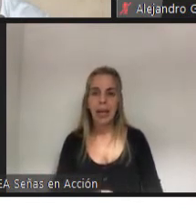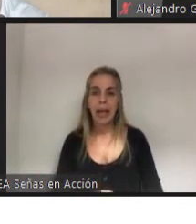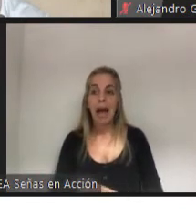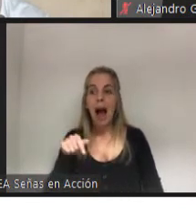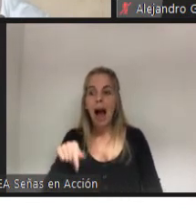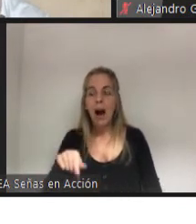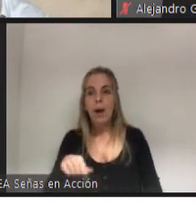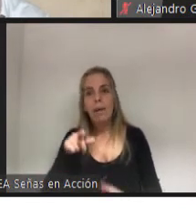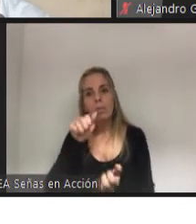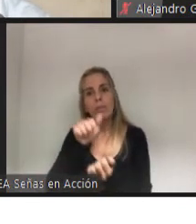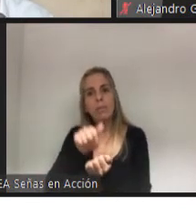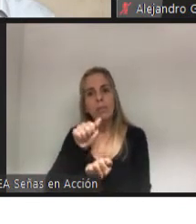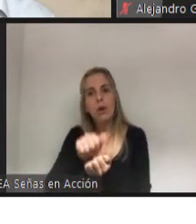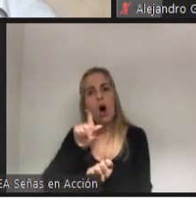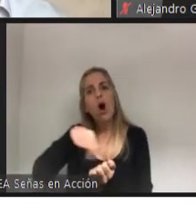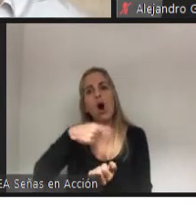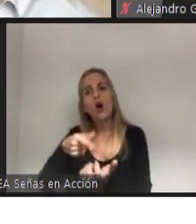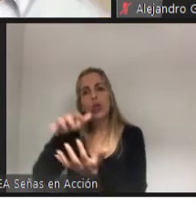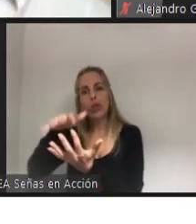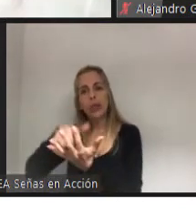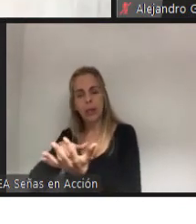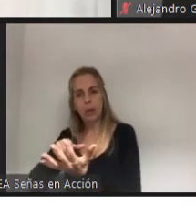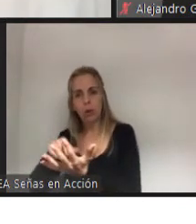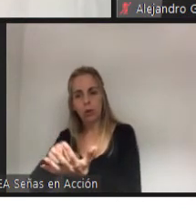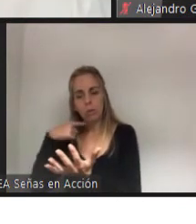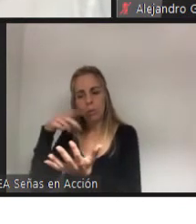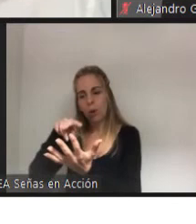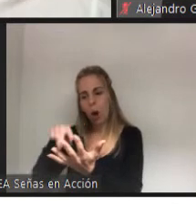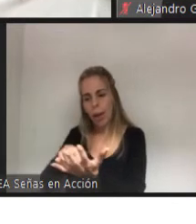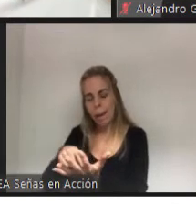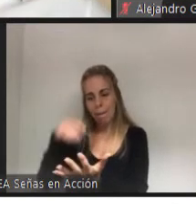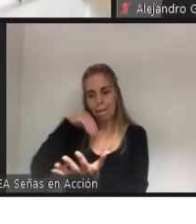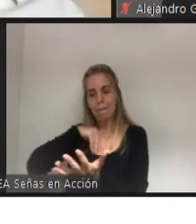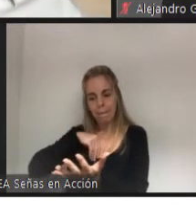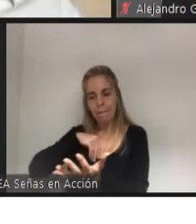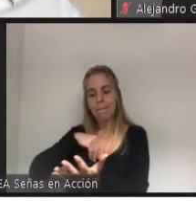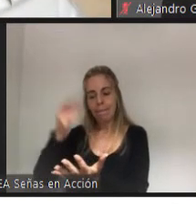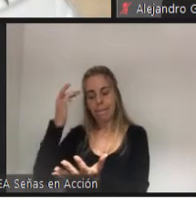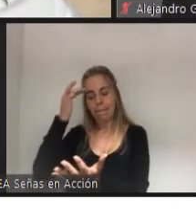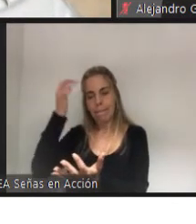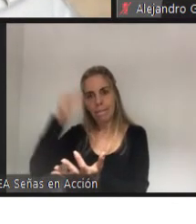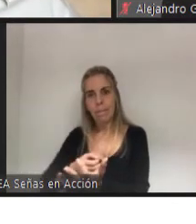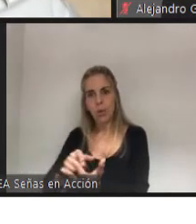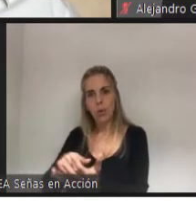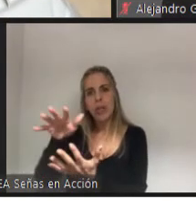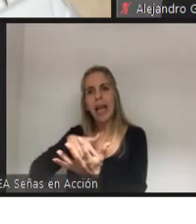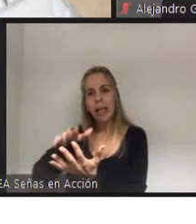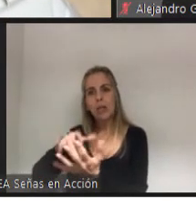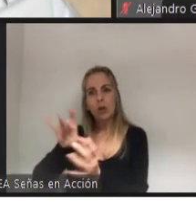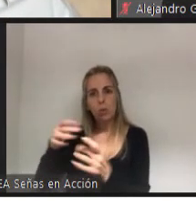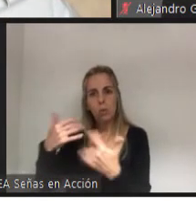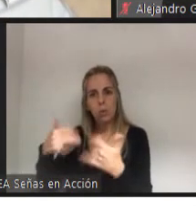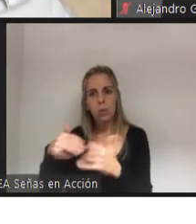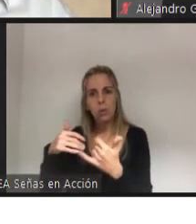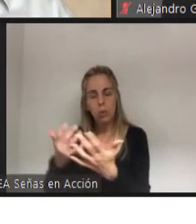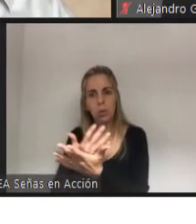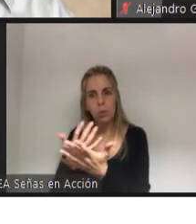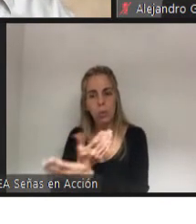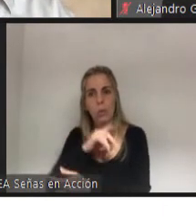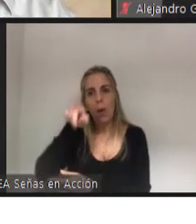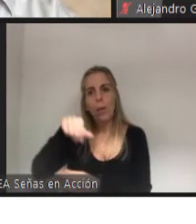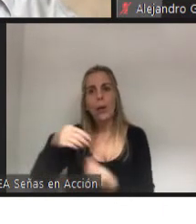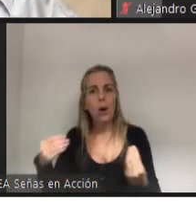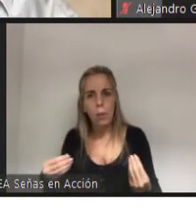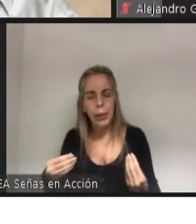he just published a text that touched me very deeply because it's a very nice one. But